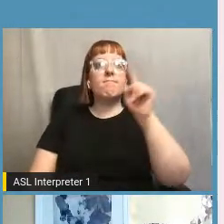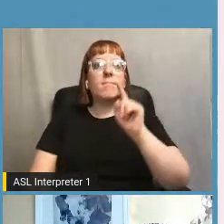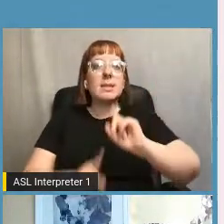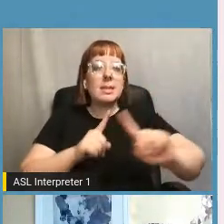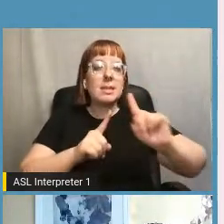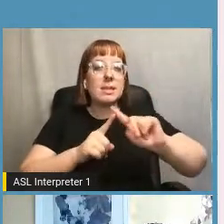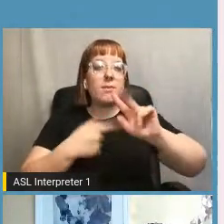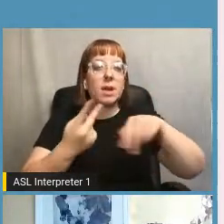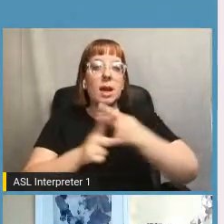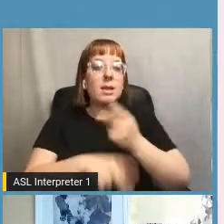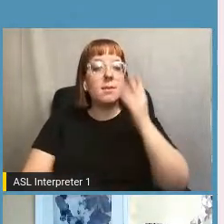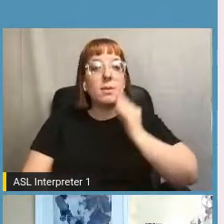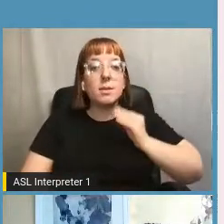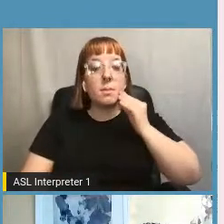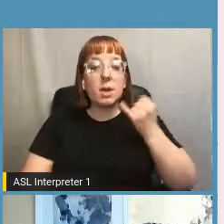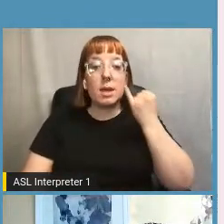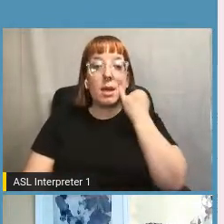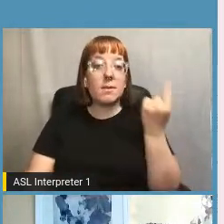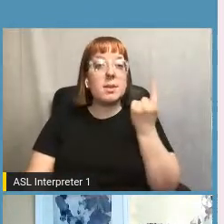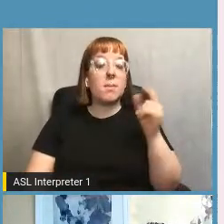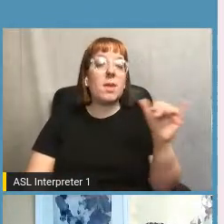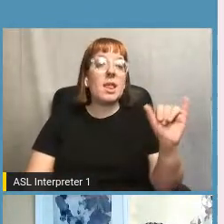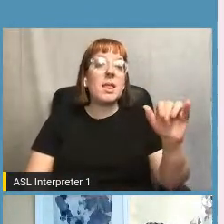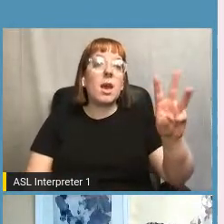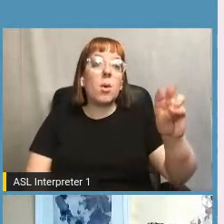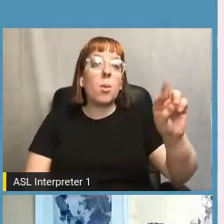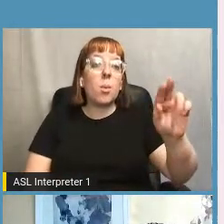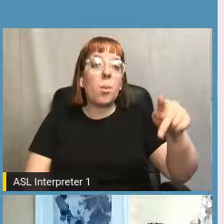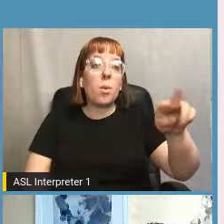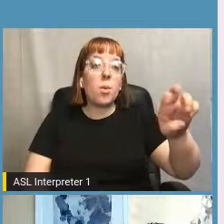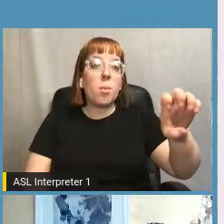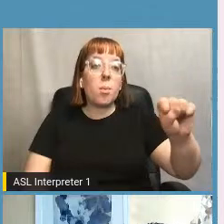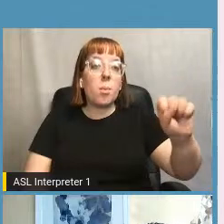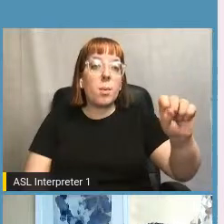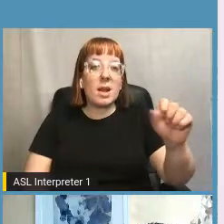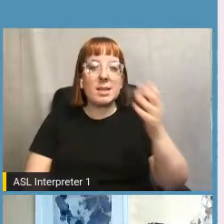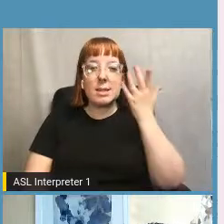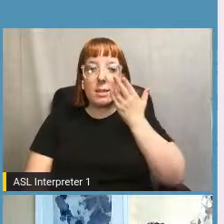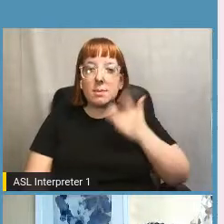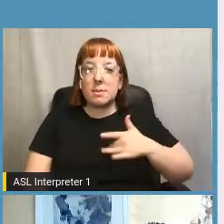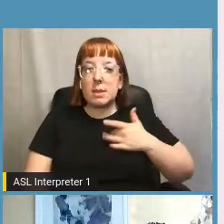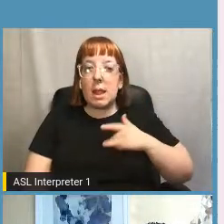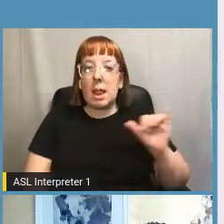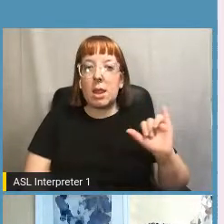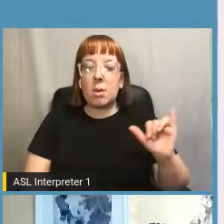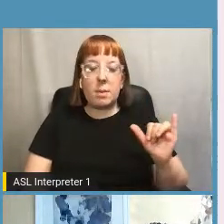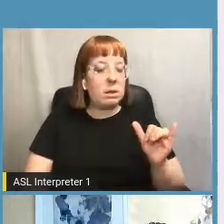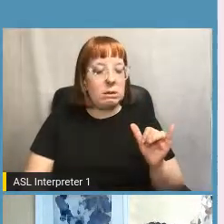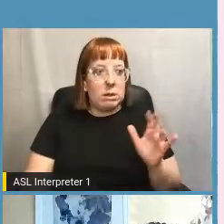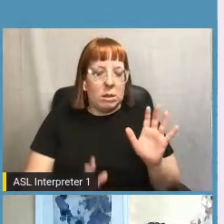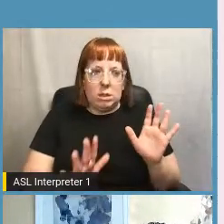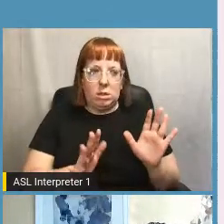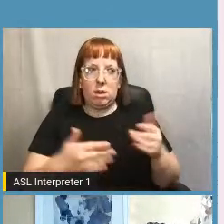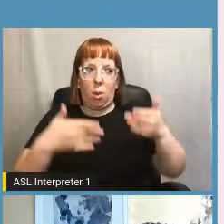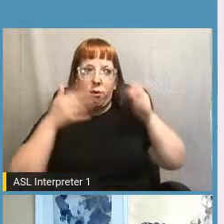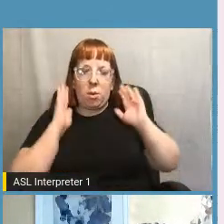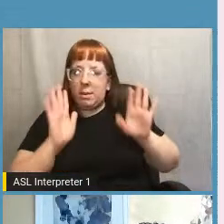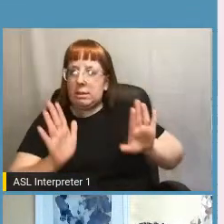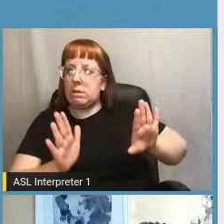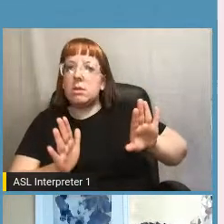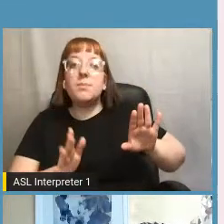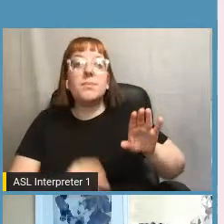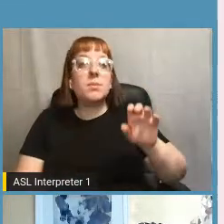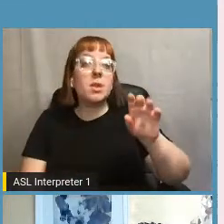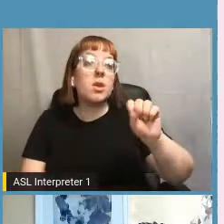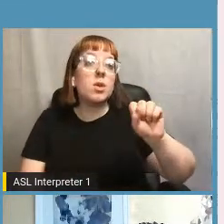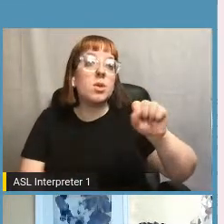if something like WordPress seems a bit too intense, I think